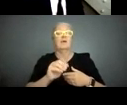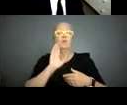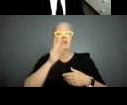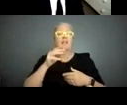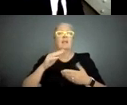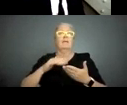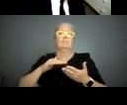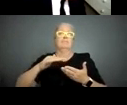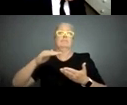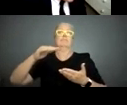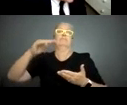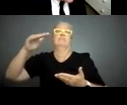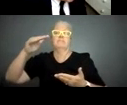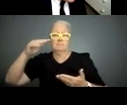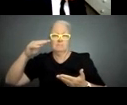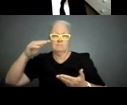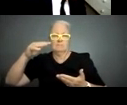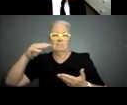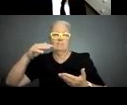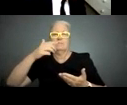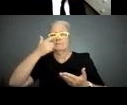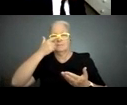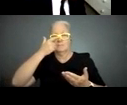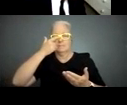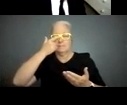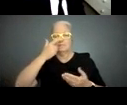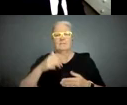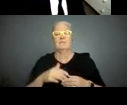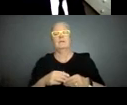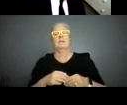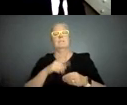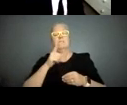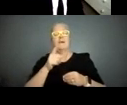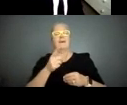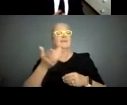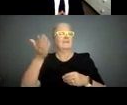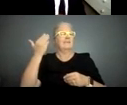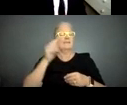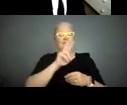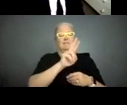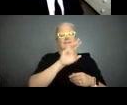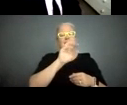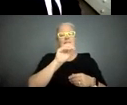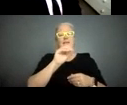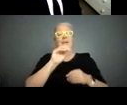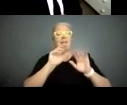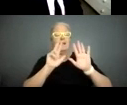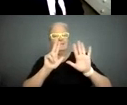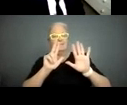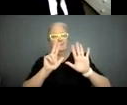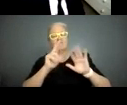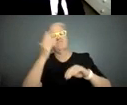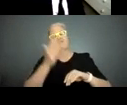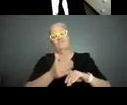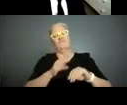2008-10. There's a big meeting of the Global Partnership for Education to get more donors committed. But in the wake